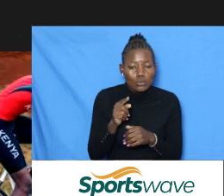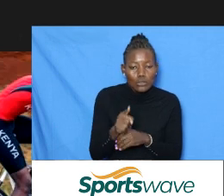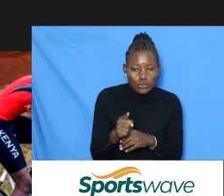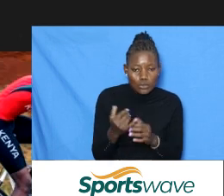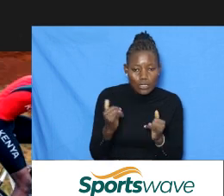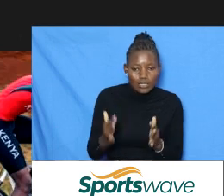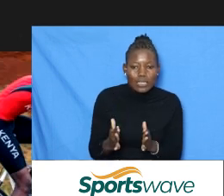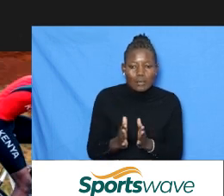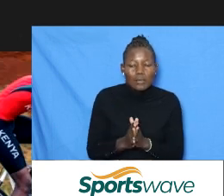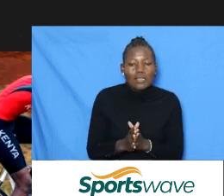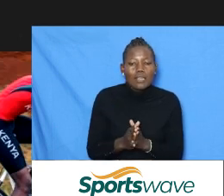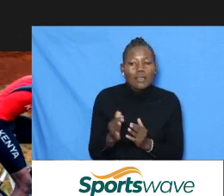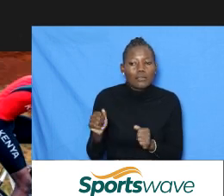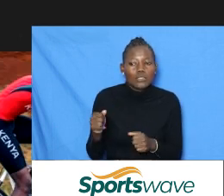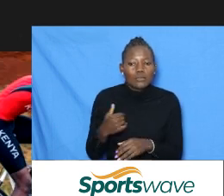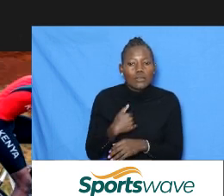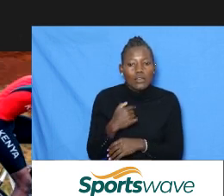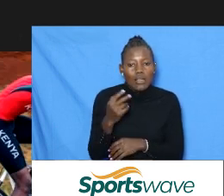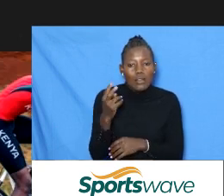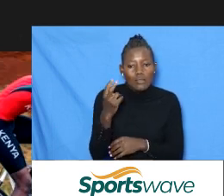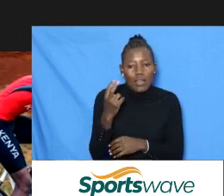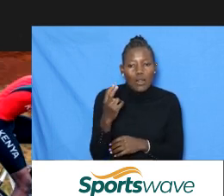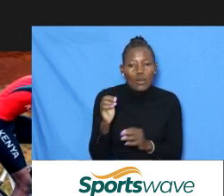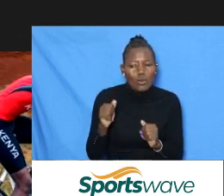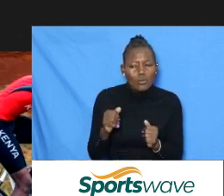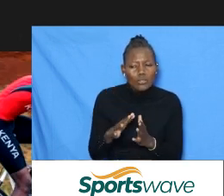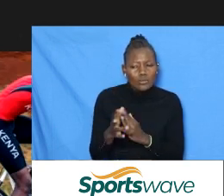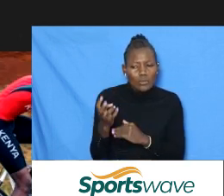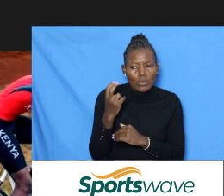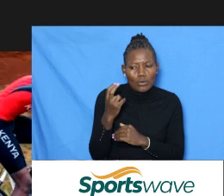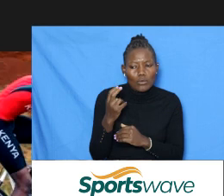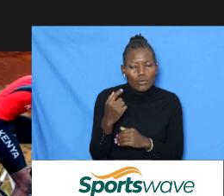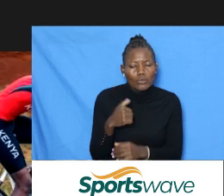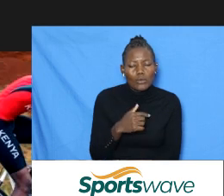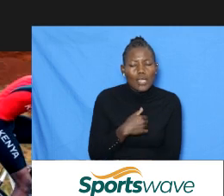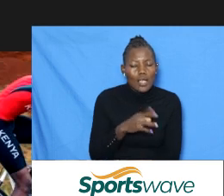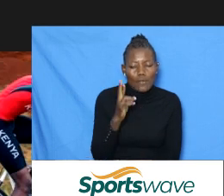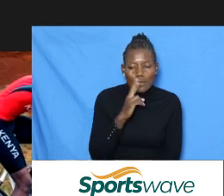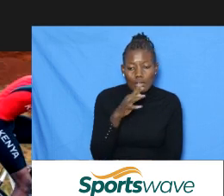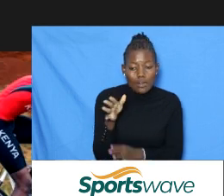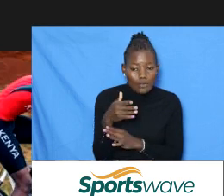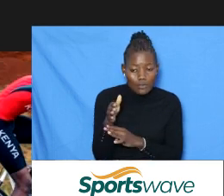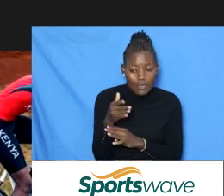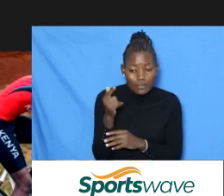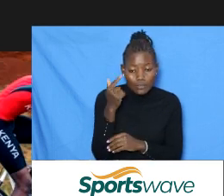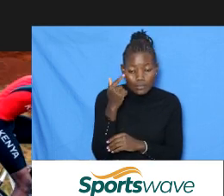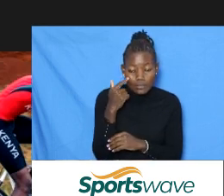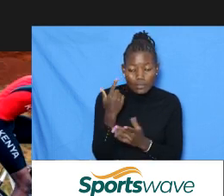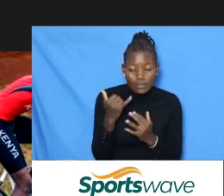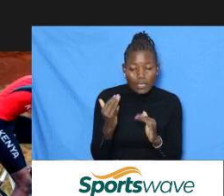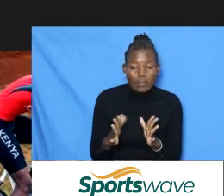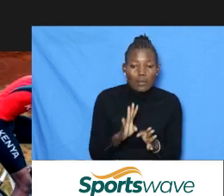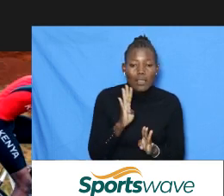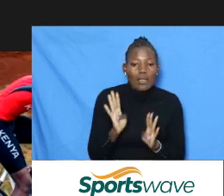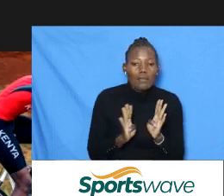as an athlete handler, can have a look at, and you can just by looking at that, there's red flags. You'll watch an athlete's behavior,